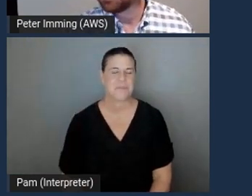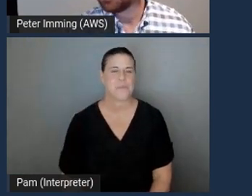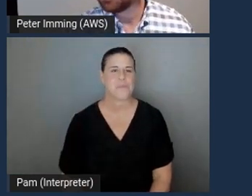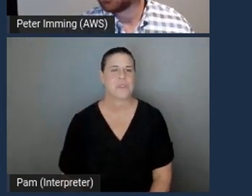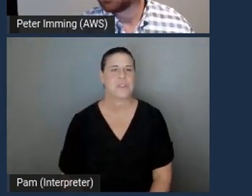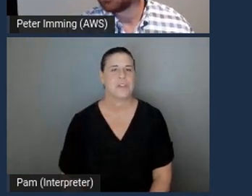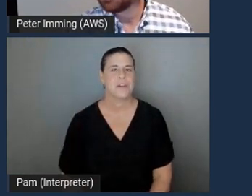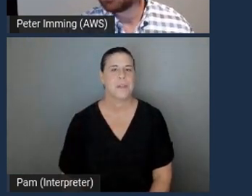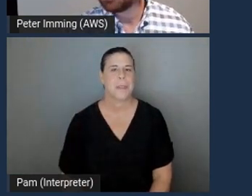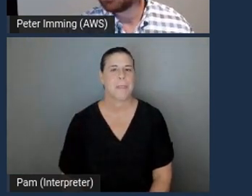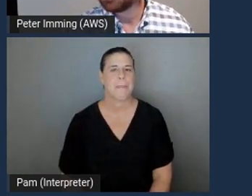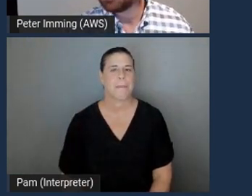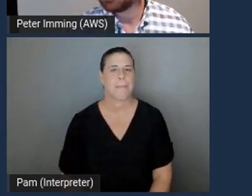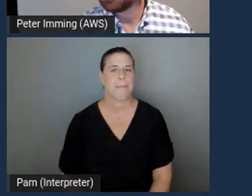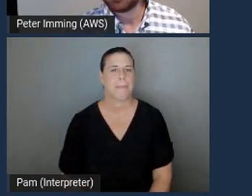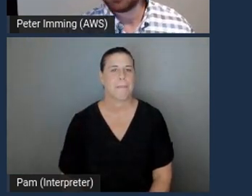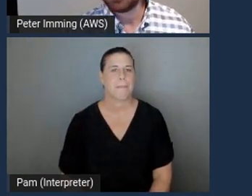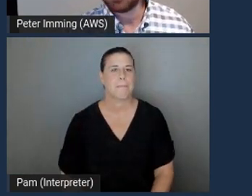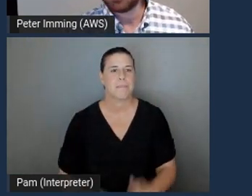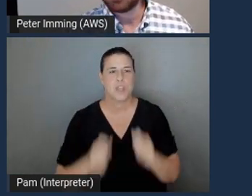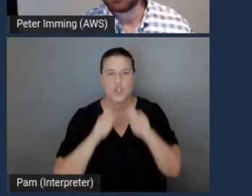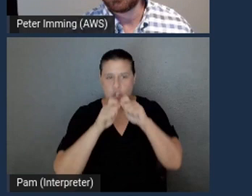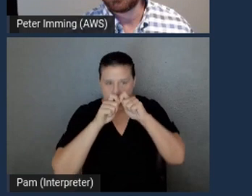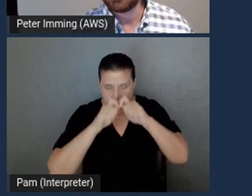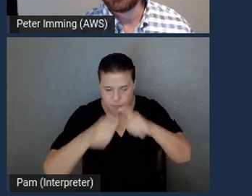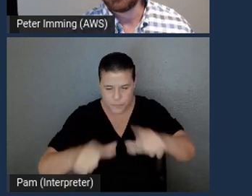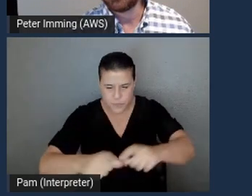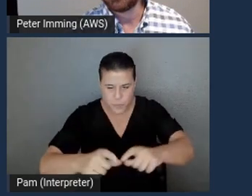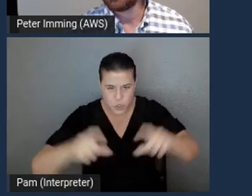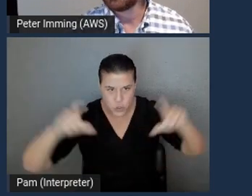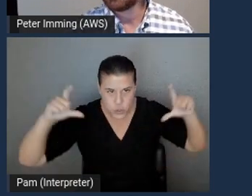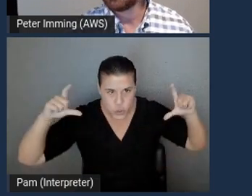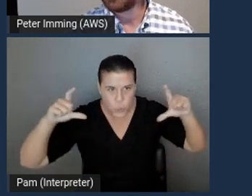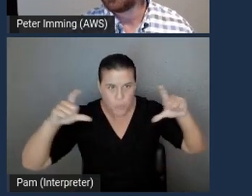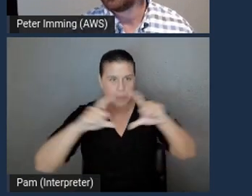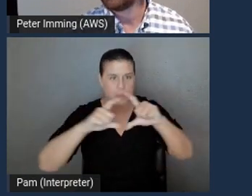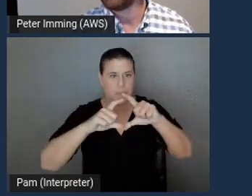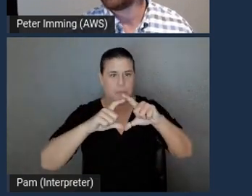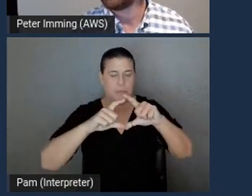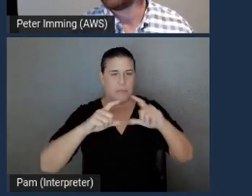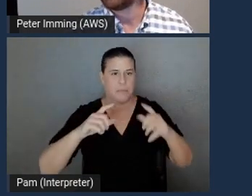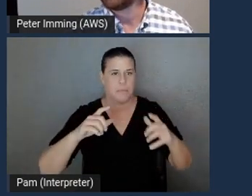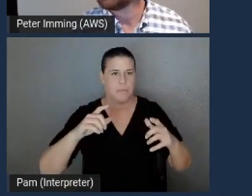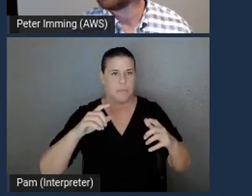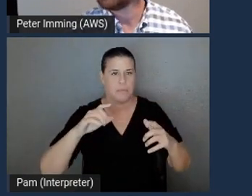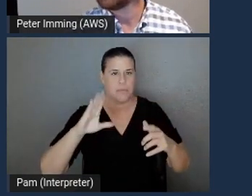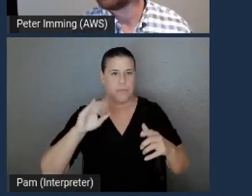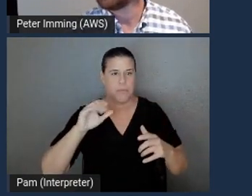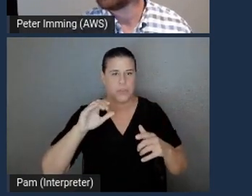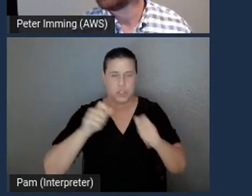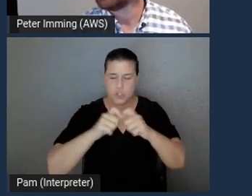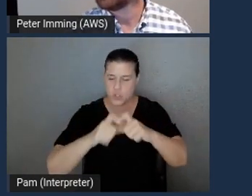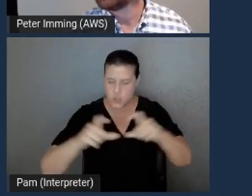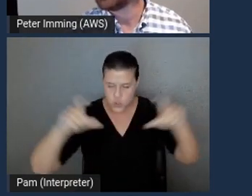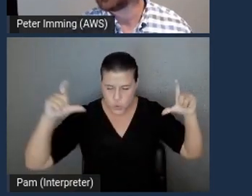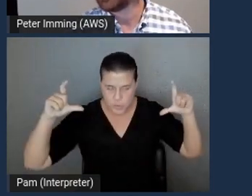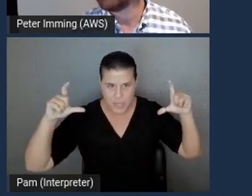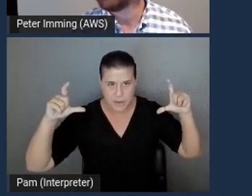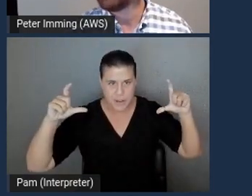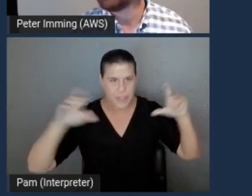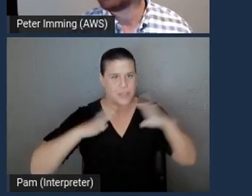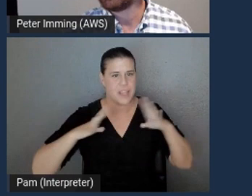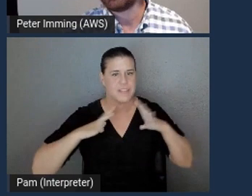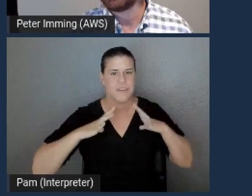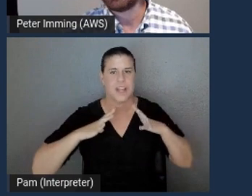So I mean, if you can just zoom the content in on the screen, right? So if you want, just in the browser, just zoom in the browser. That's fine. You Sure.